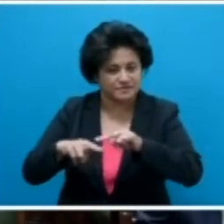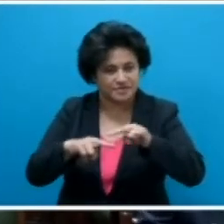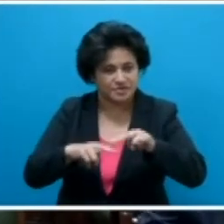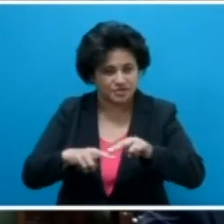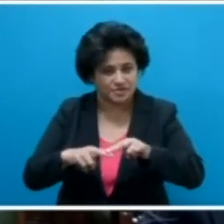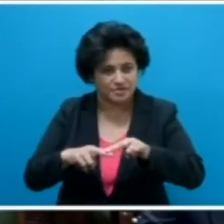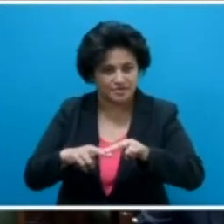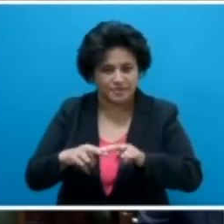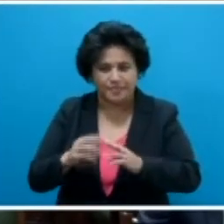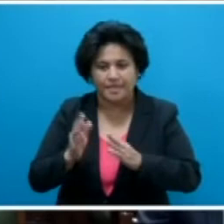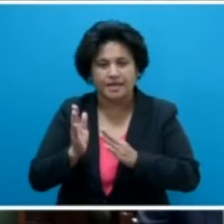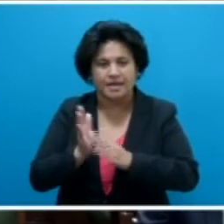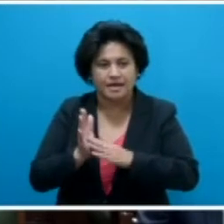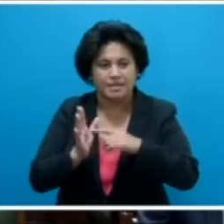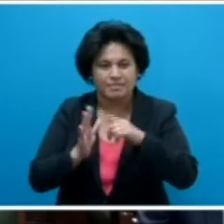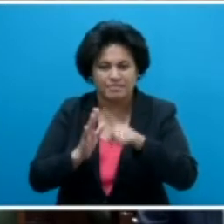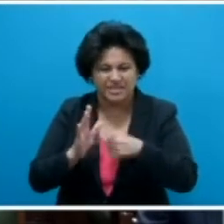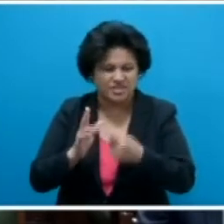Major General